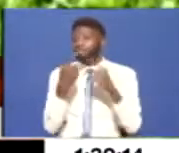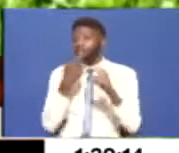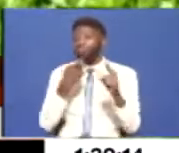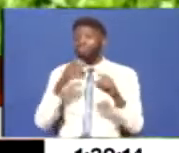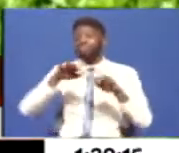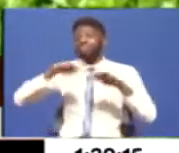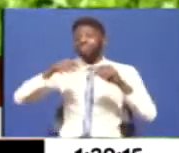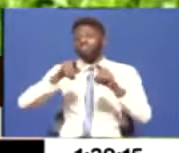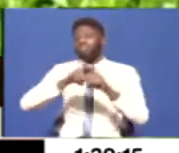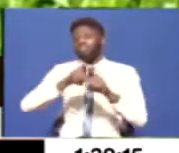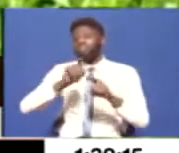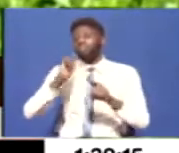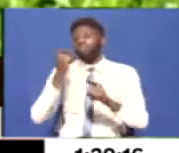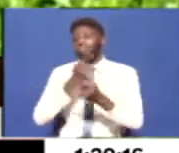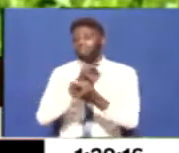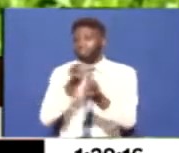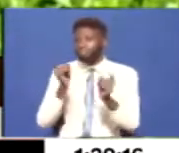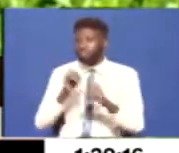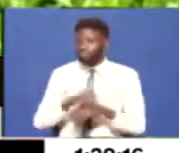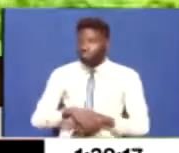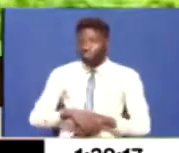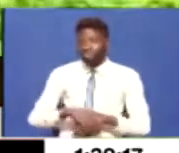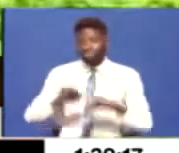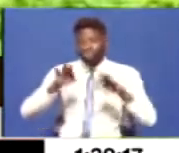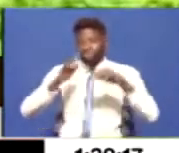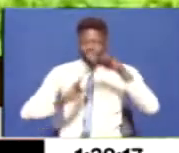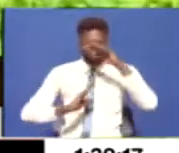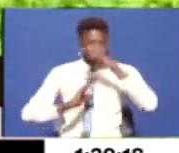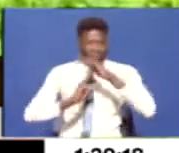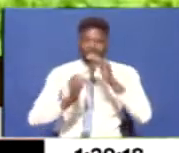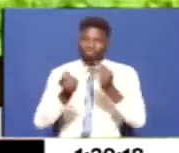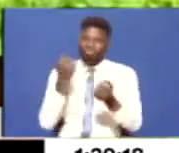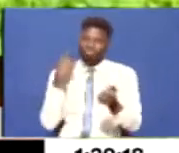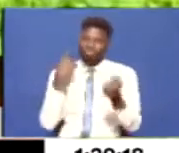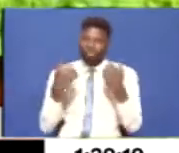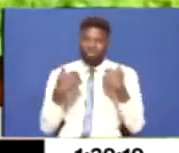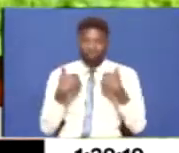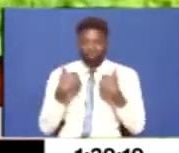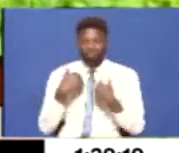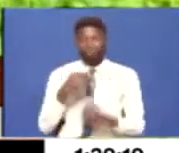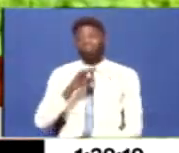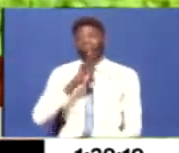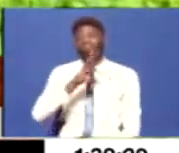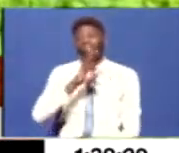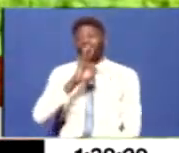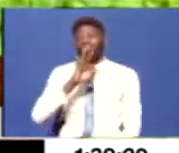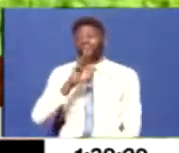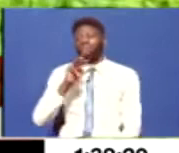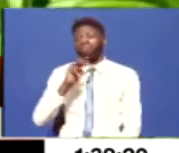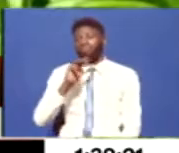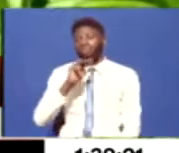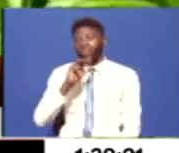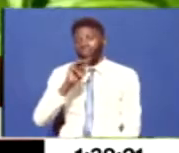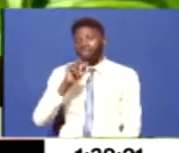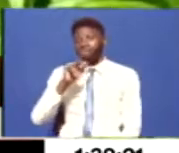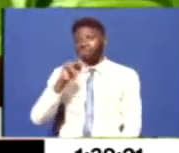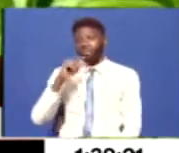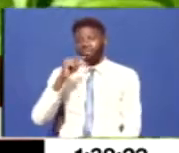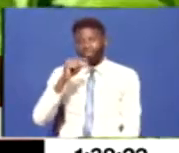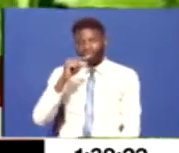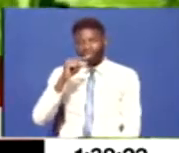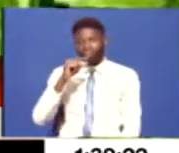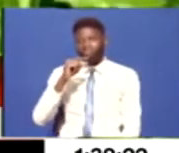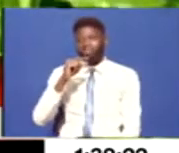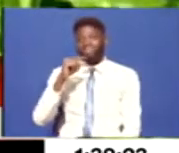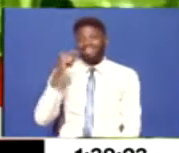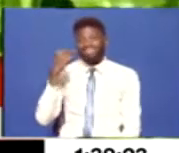Bomet County is one of the biggest tea producers in the country, producing 43 million kilos of green tea in 2020. The deal has